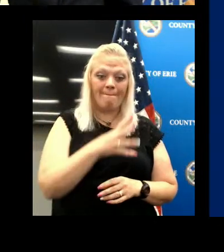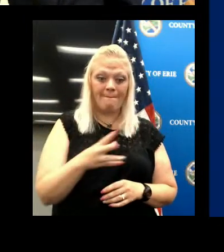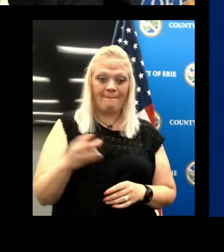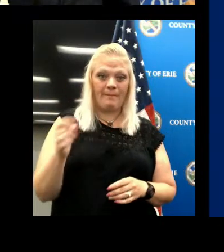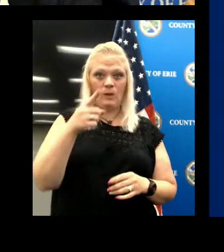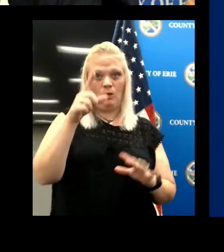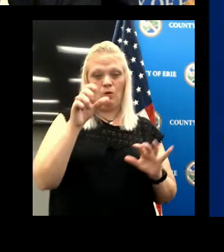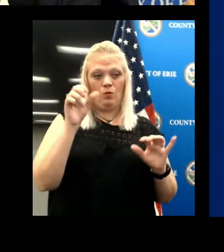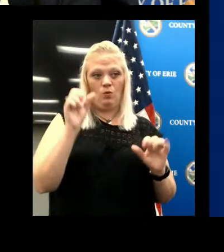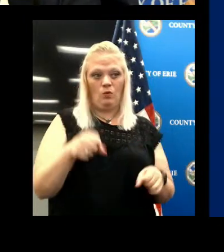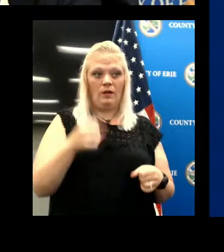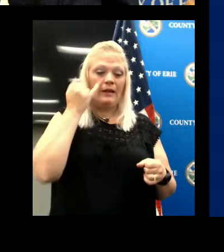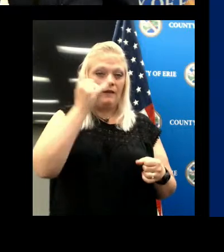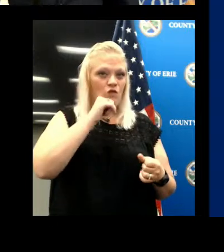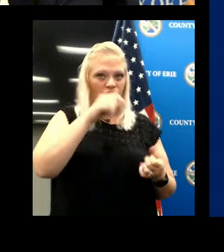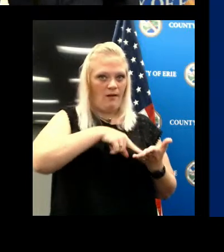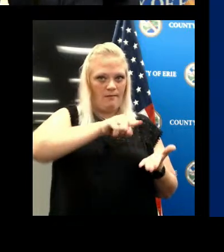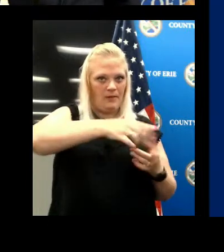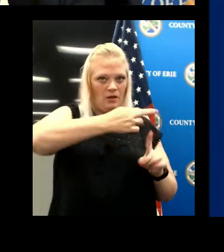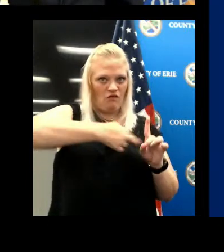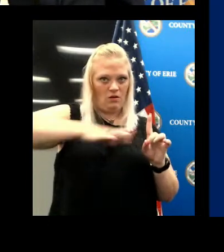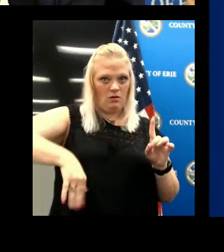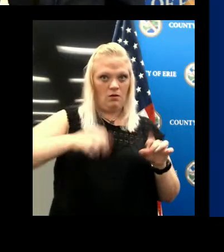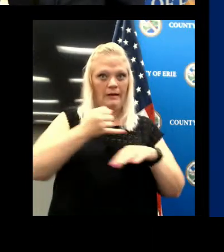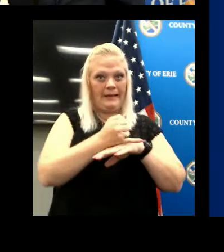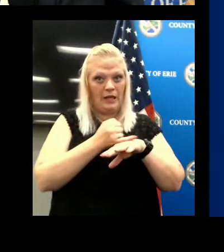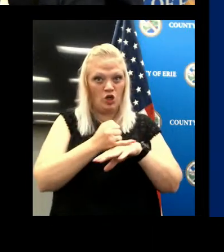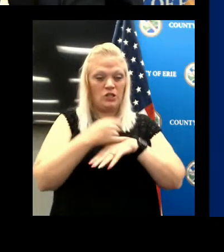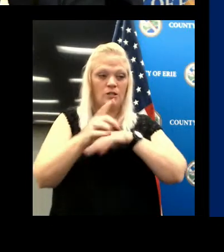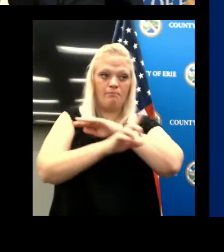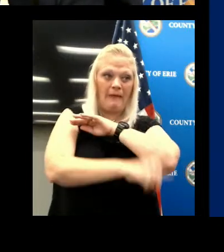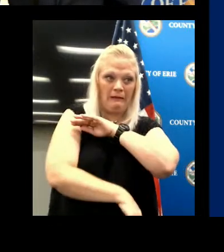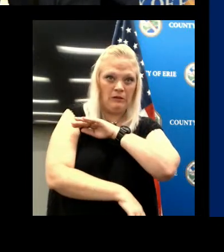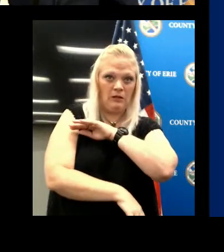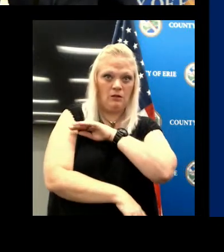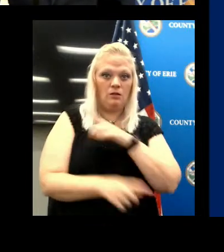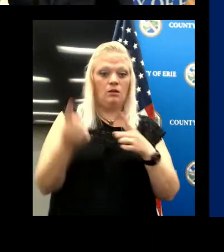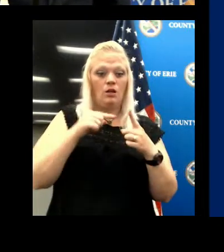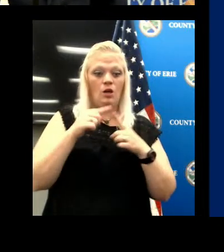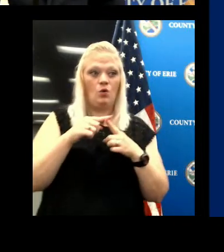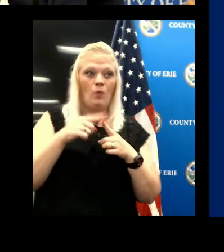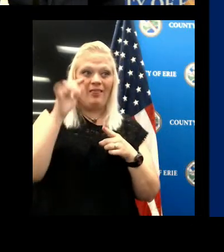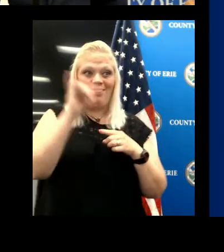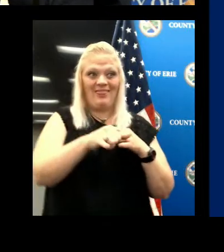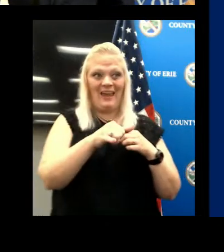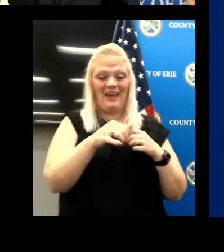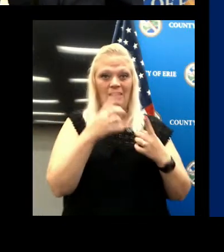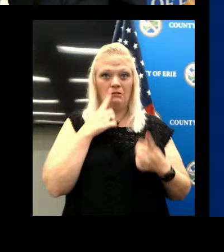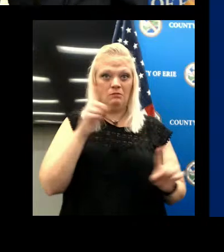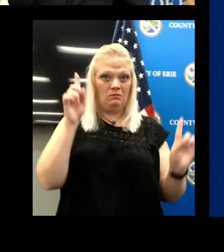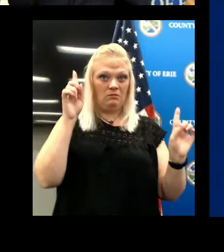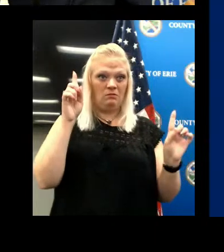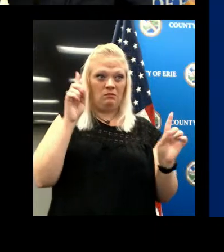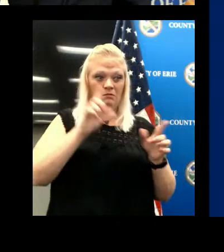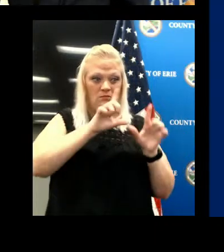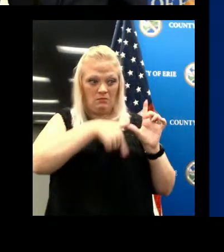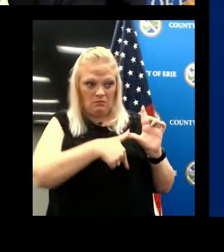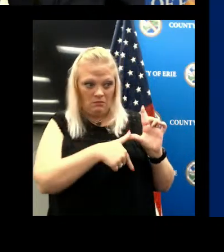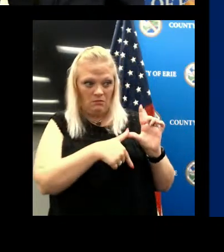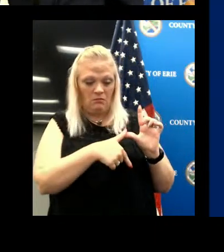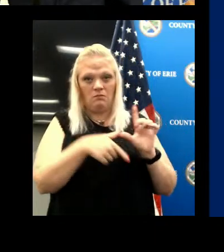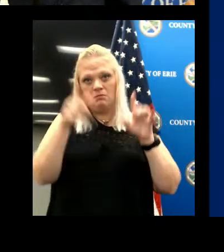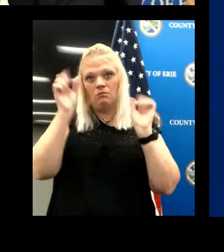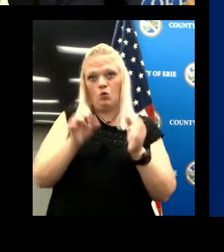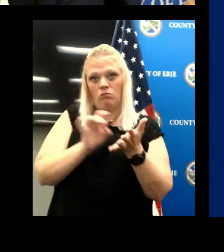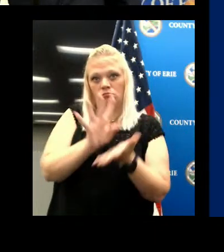can acquire, if you haven't paid your rent, interest and penalties. And when the eviction moratoriums expire, you can be evicted.